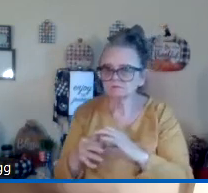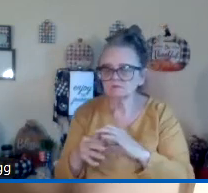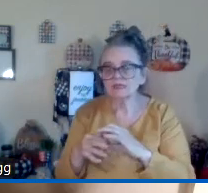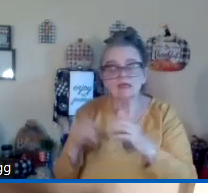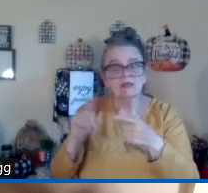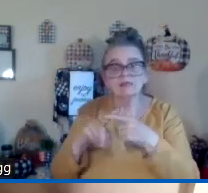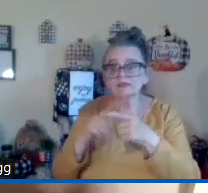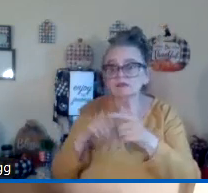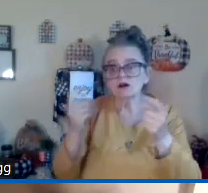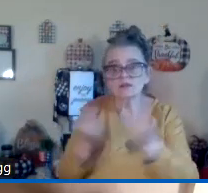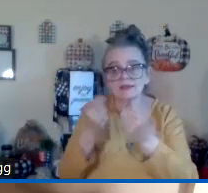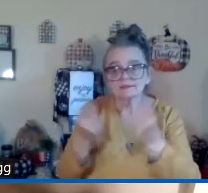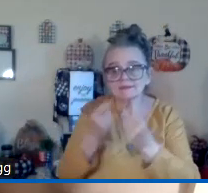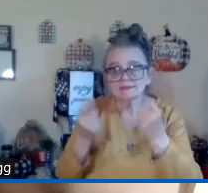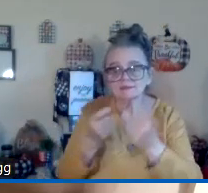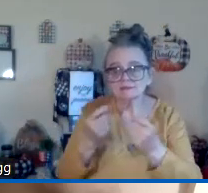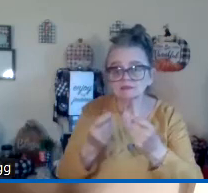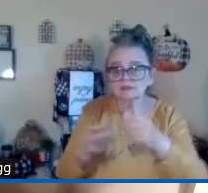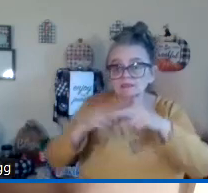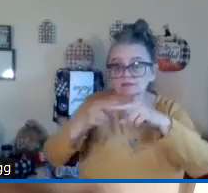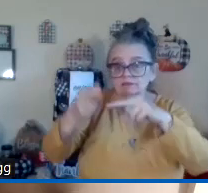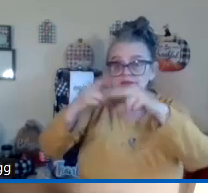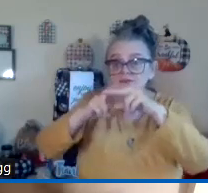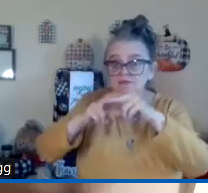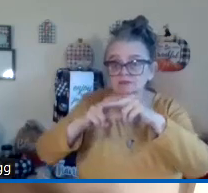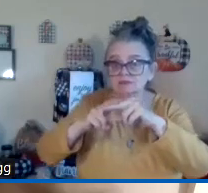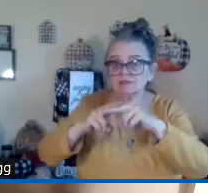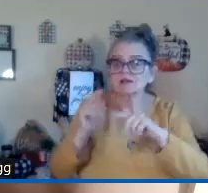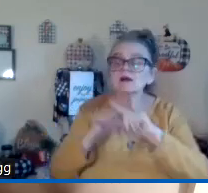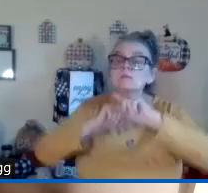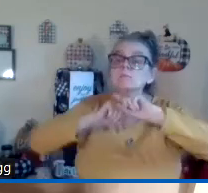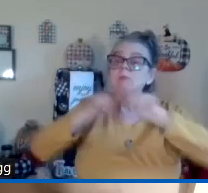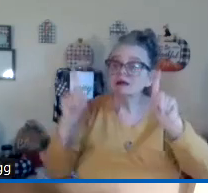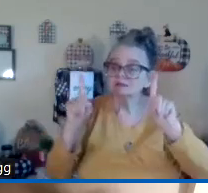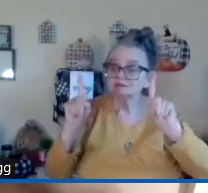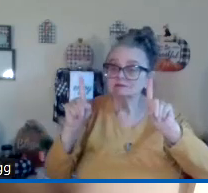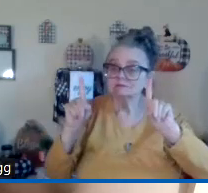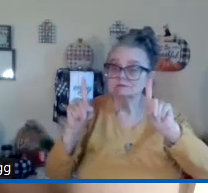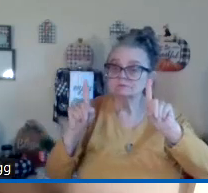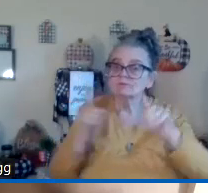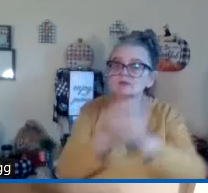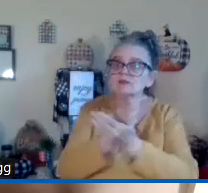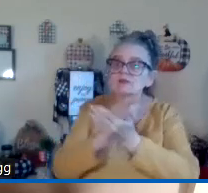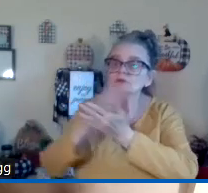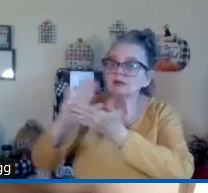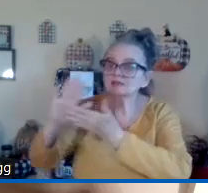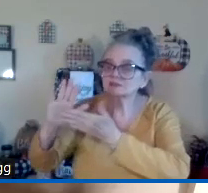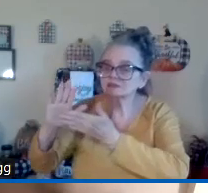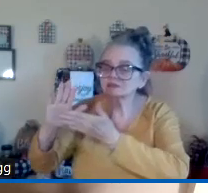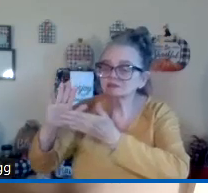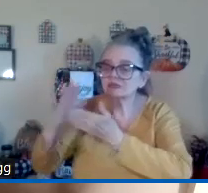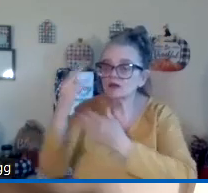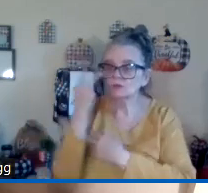Continue pushing, trying, working with what God gave